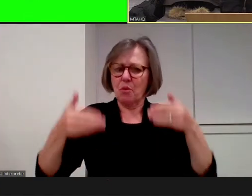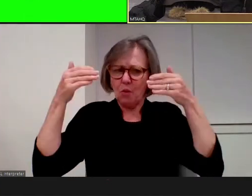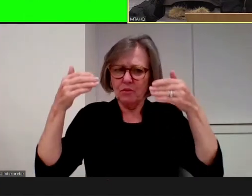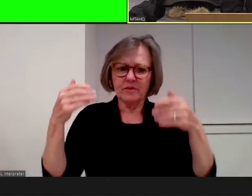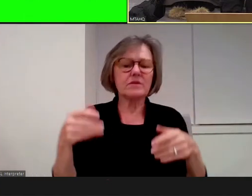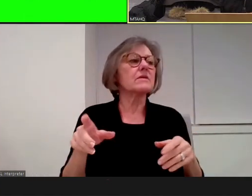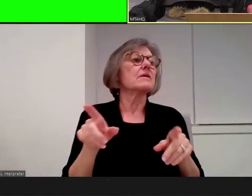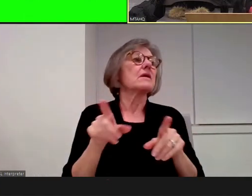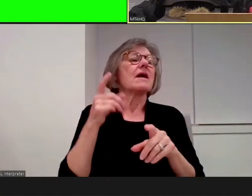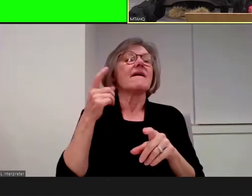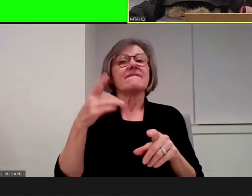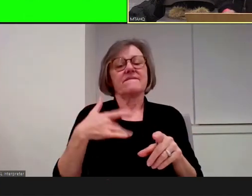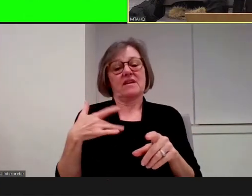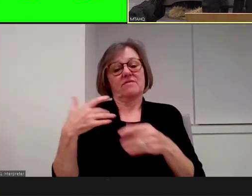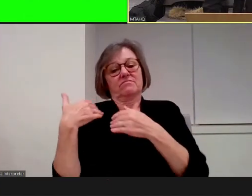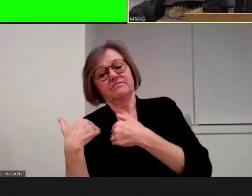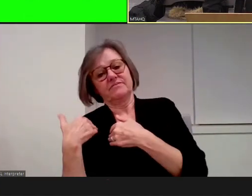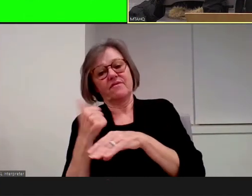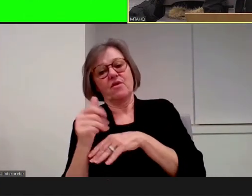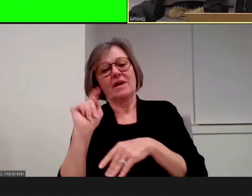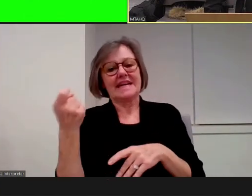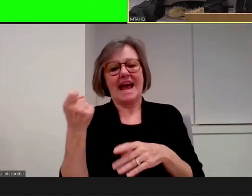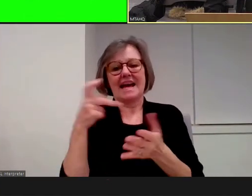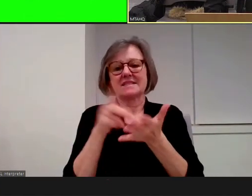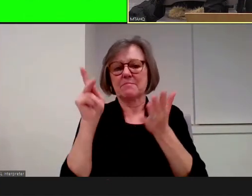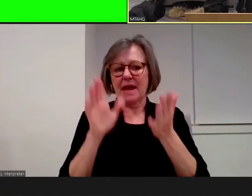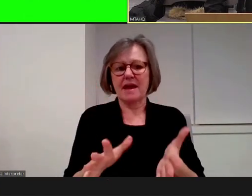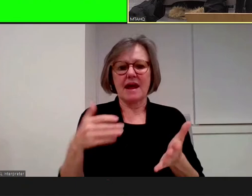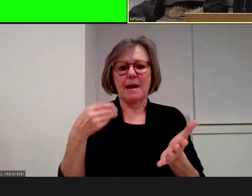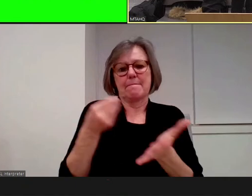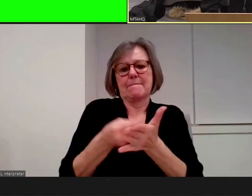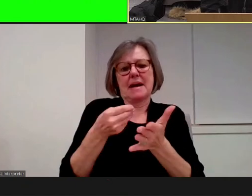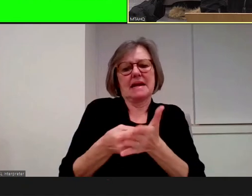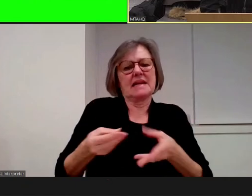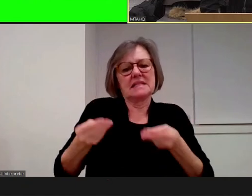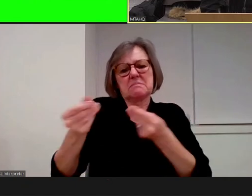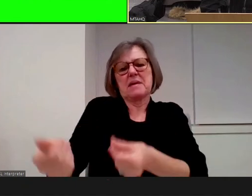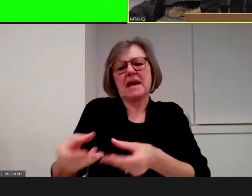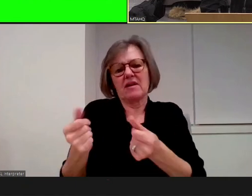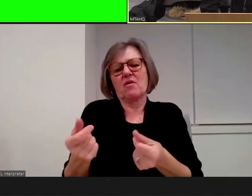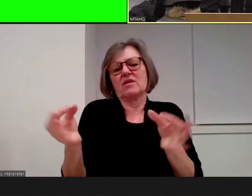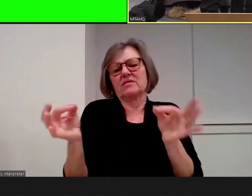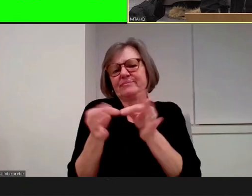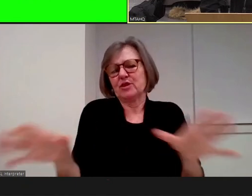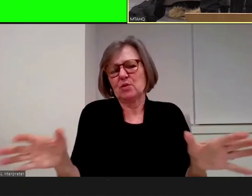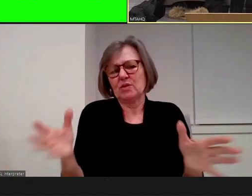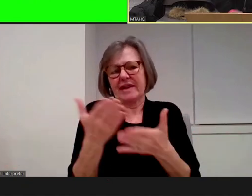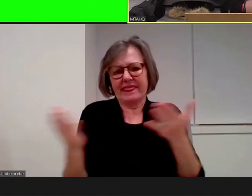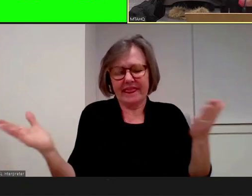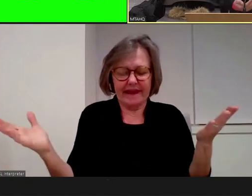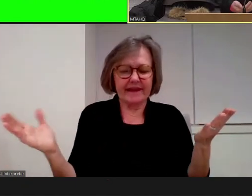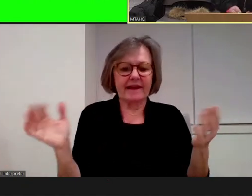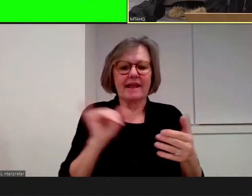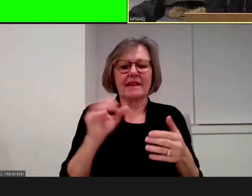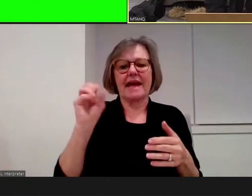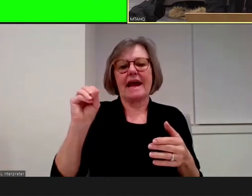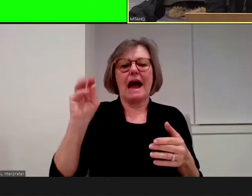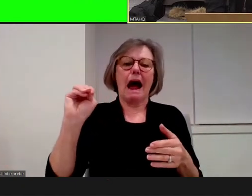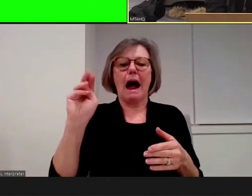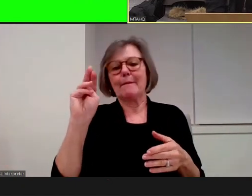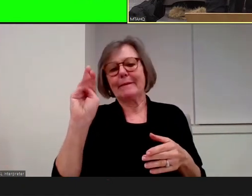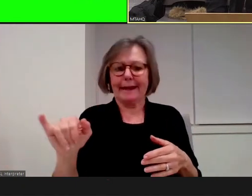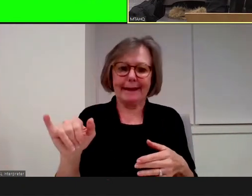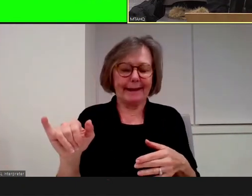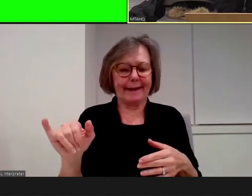believe that this is a fault of taxpayers having money spent on useless things, in such as Omni,